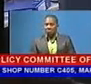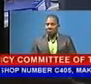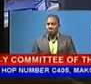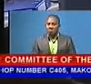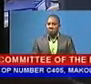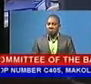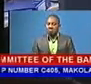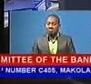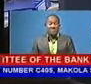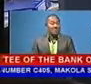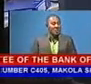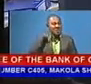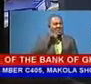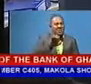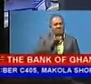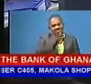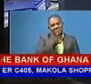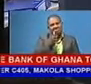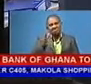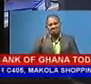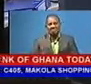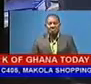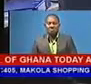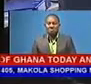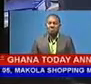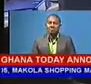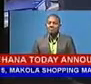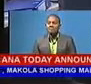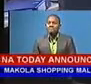then something following that, if I could just refer.